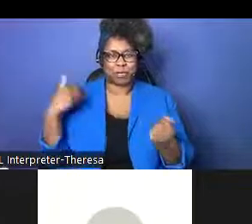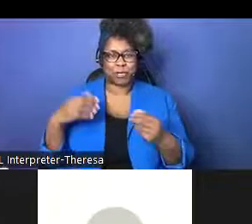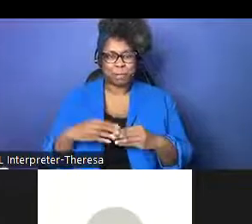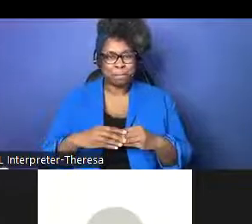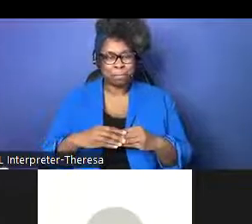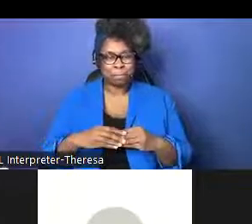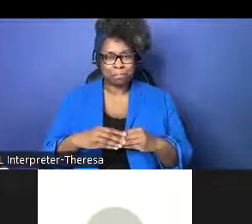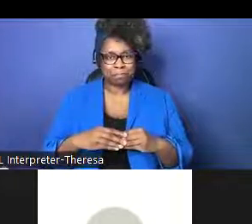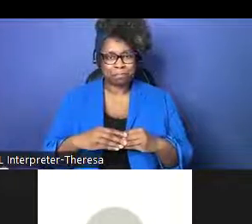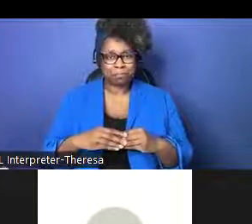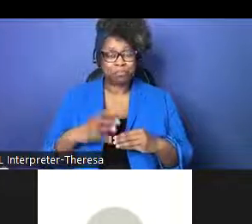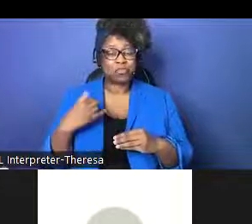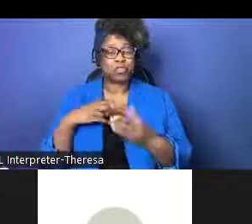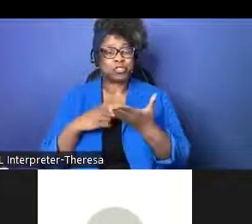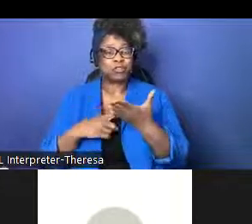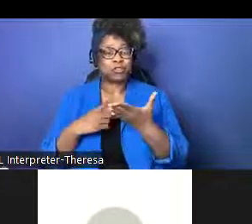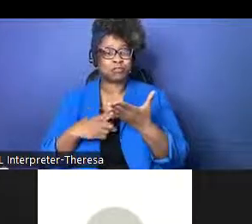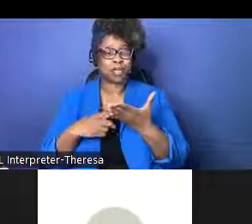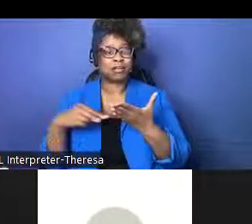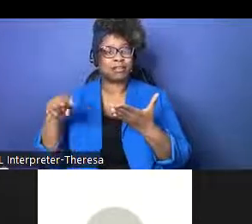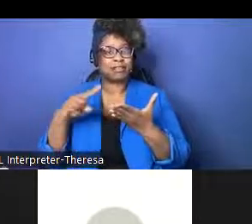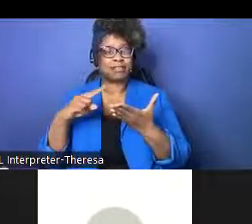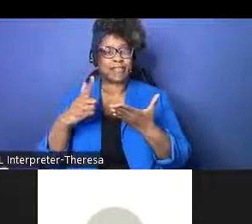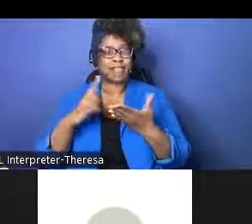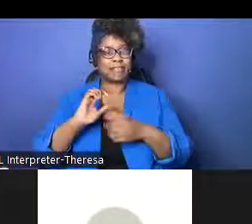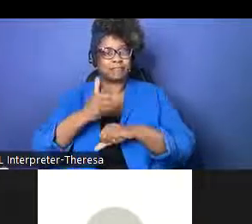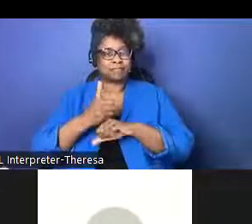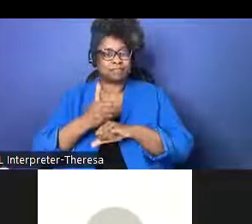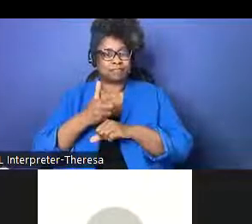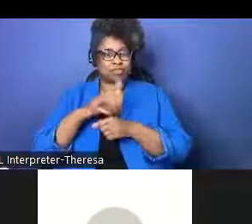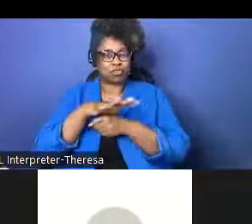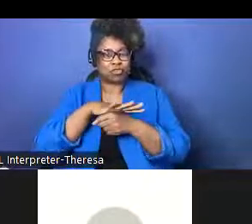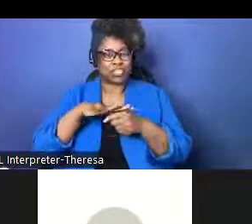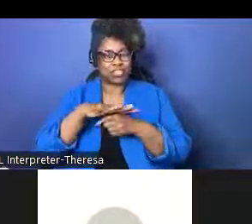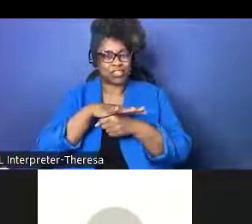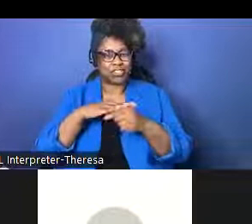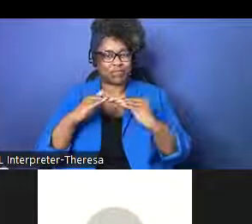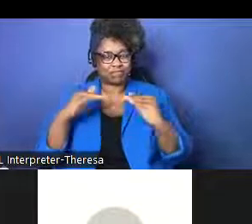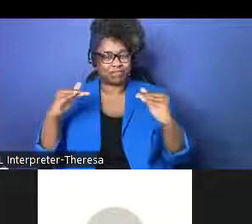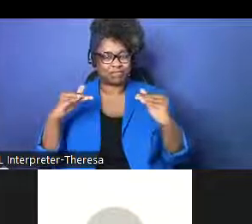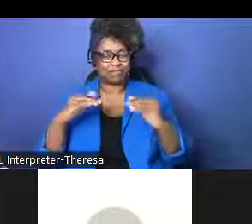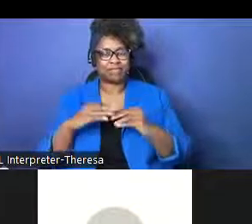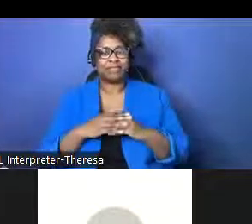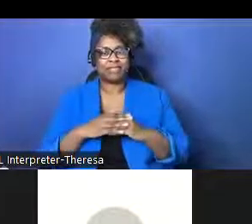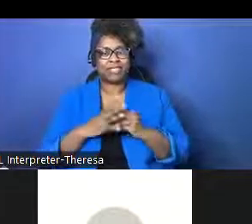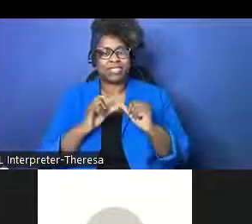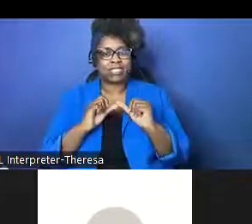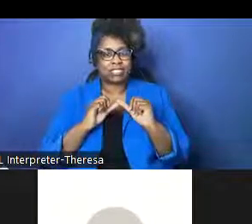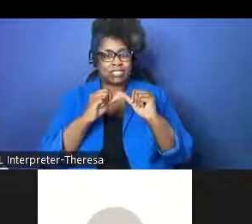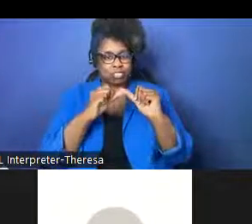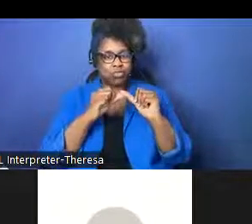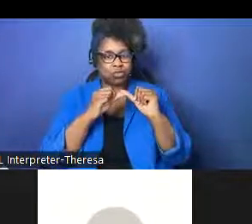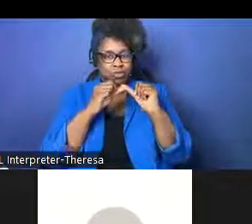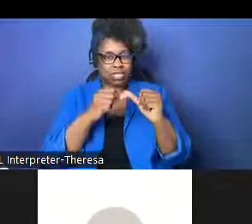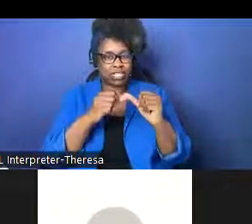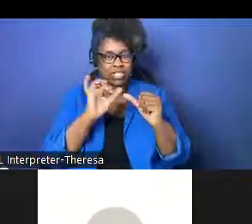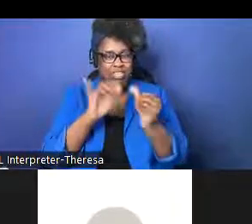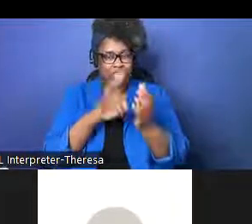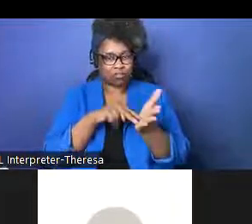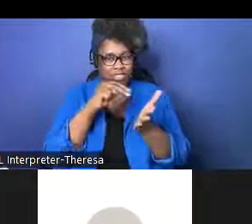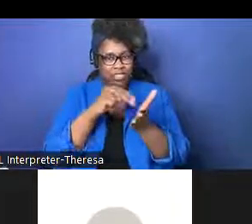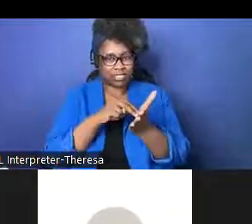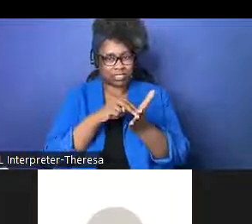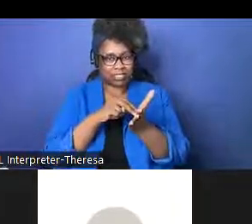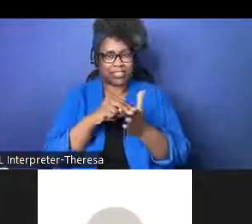but we're talking about having them be implemented at a regional scale through continuation of this resilient Northeastern